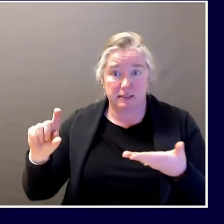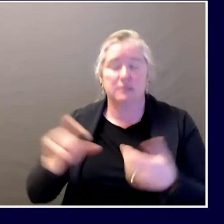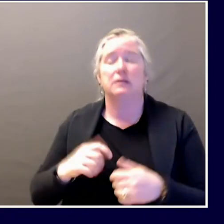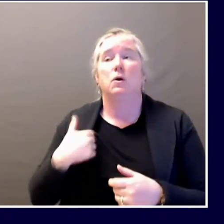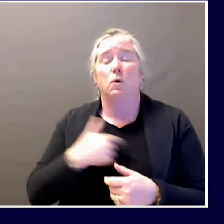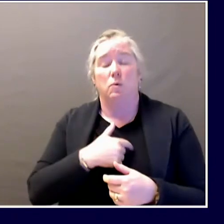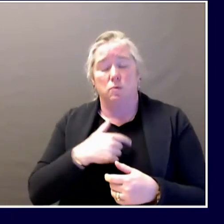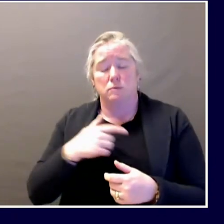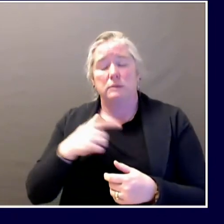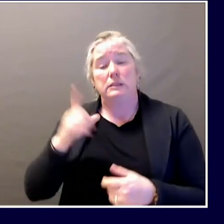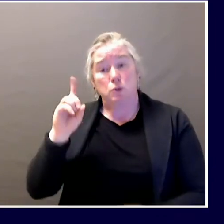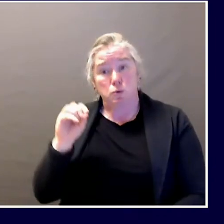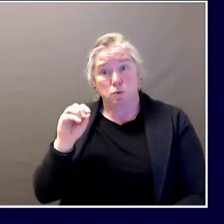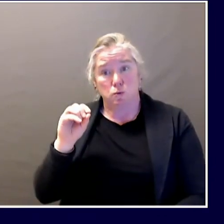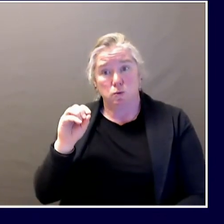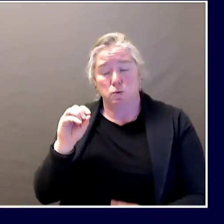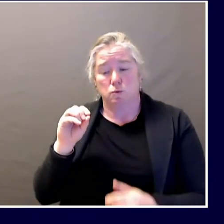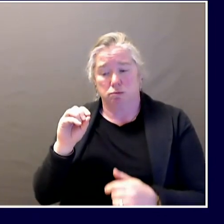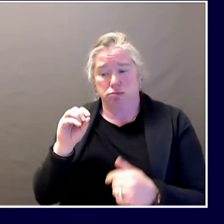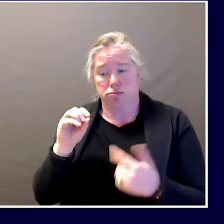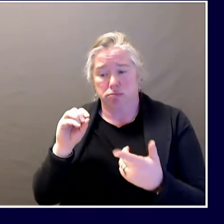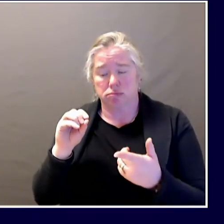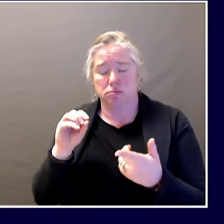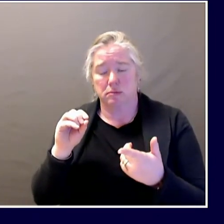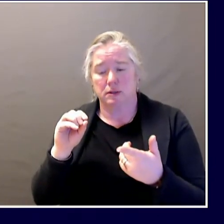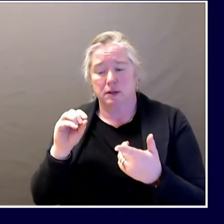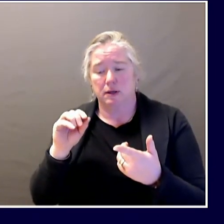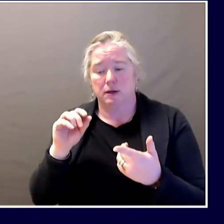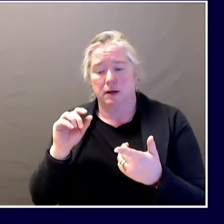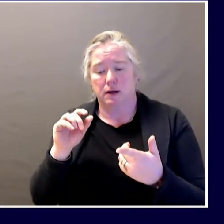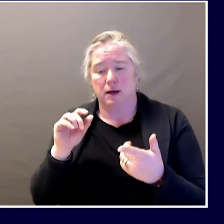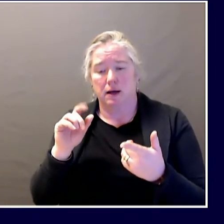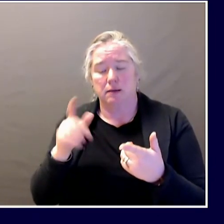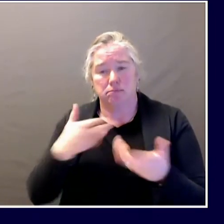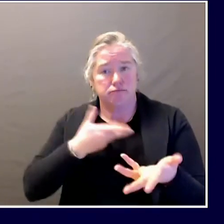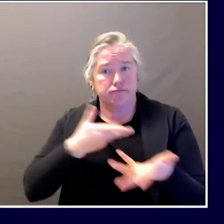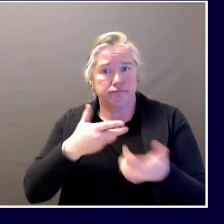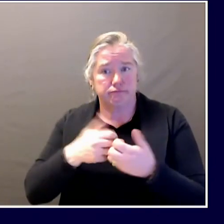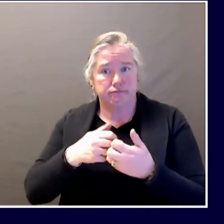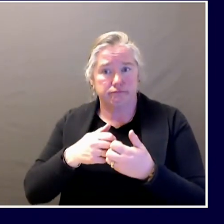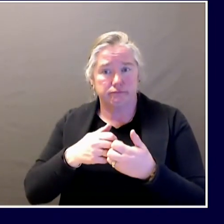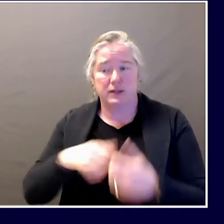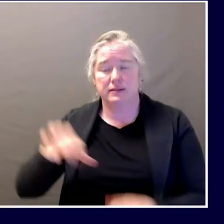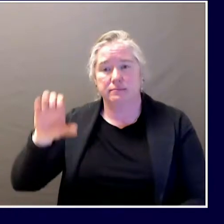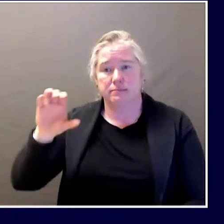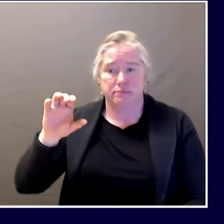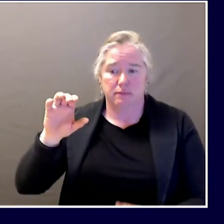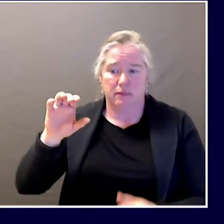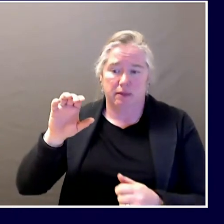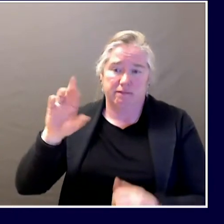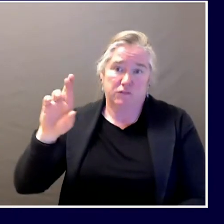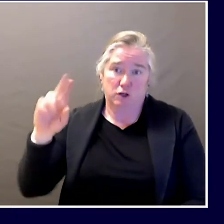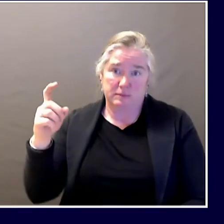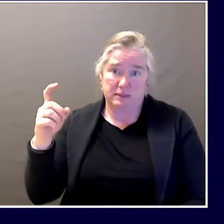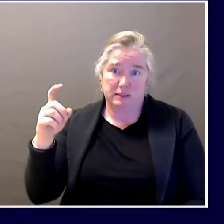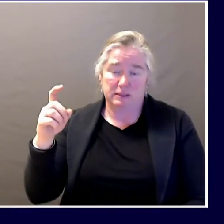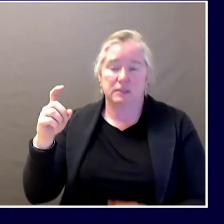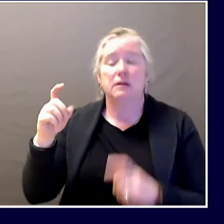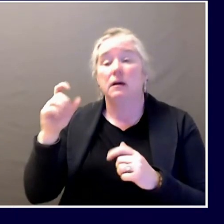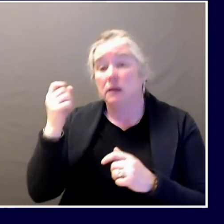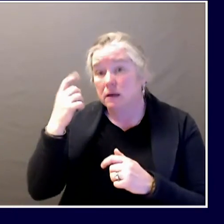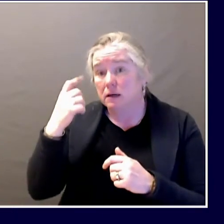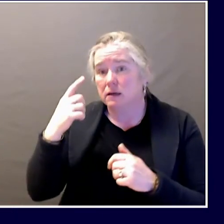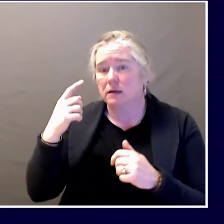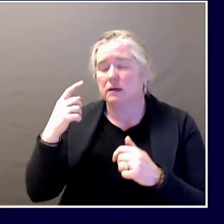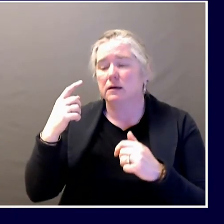retail pharmacies in connection with their partnership to vaccinate in long-term care facilities, and I want to stress the doses that we